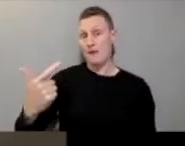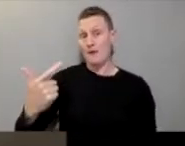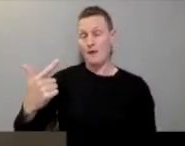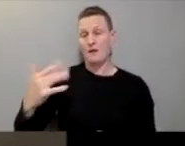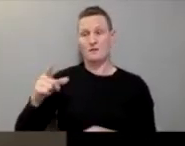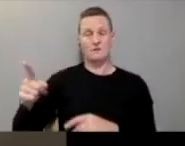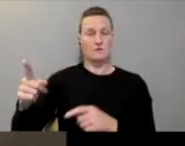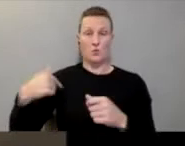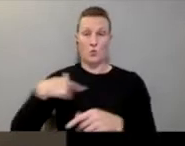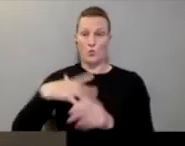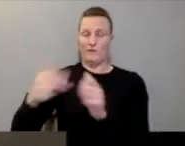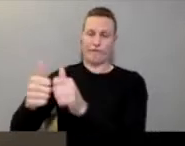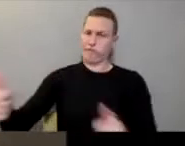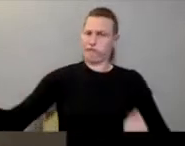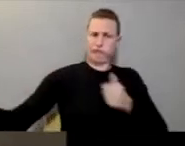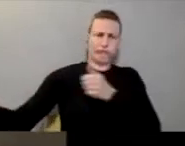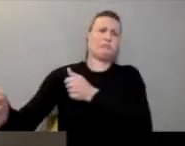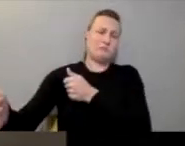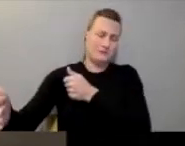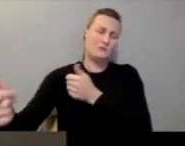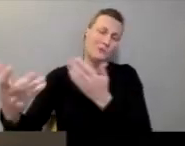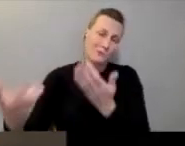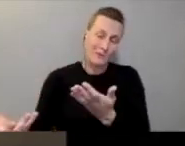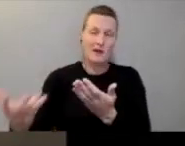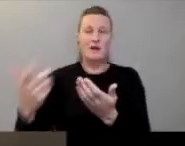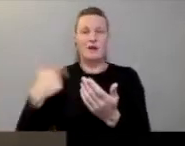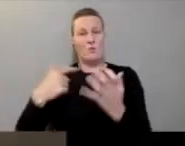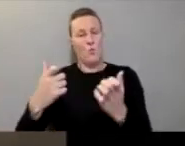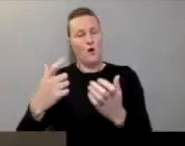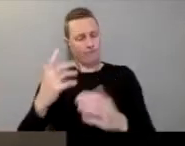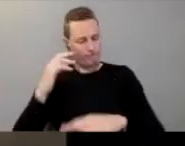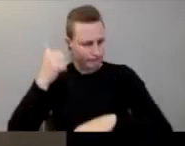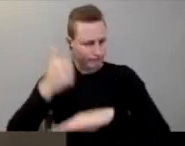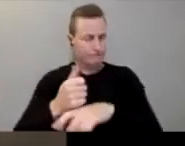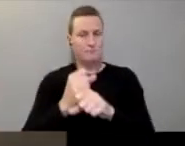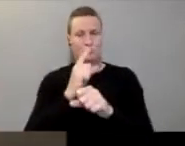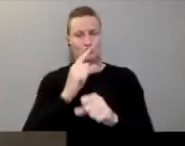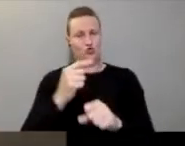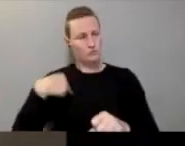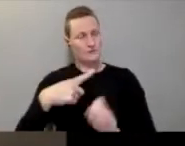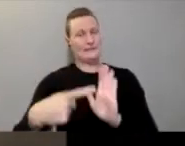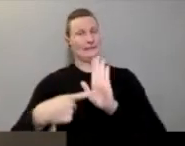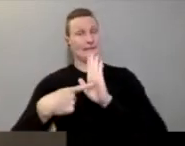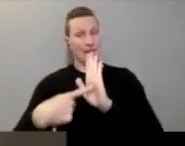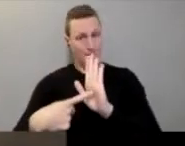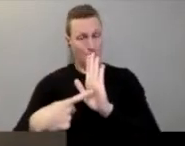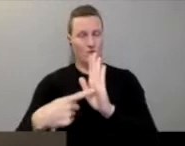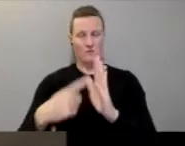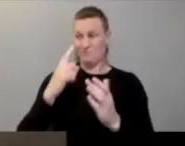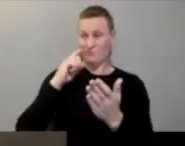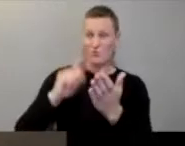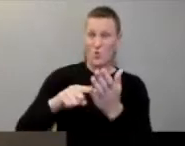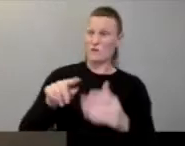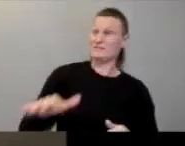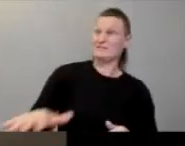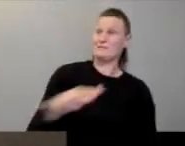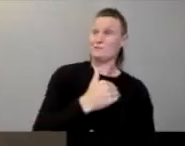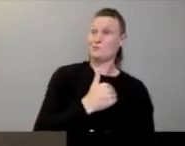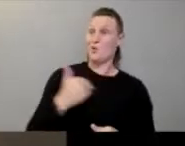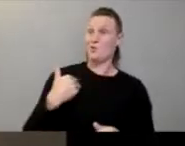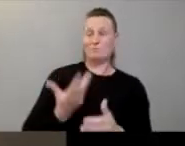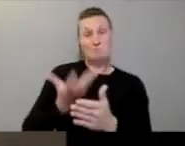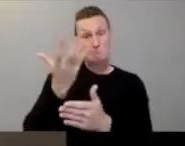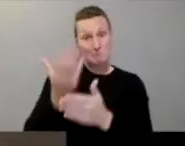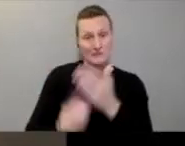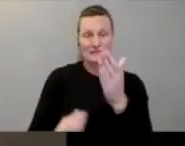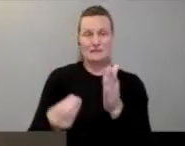we're really trying to recognize that that is a voice and narrative that has been largely absent from the public realm and